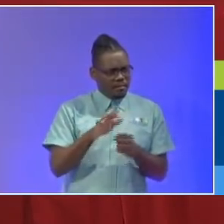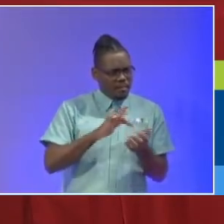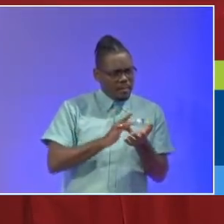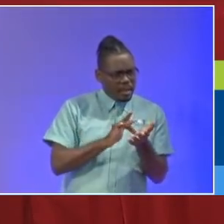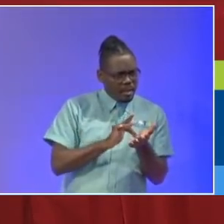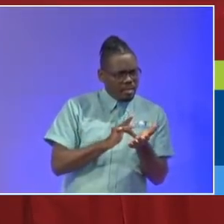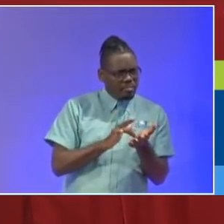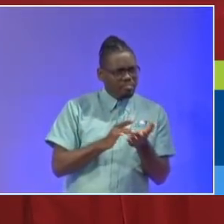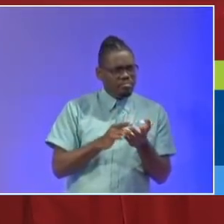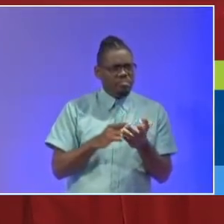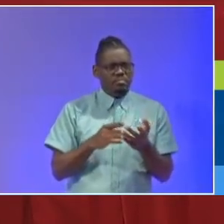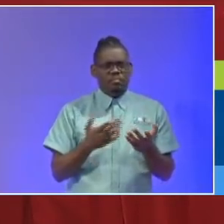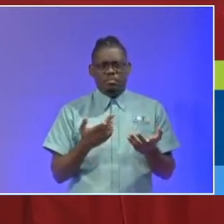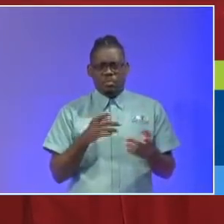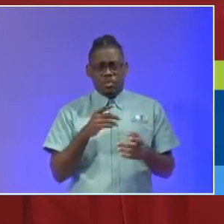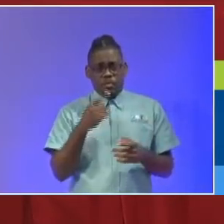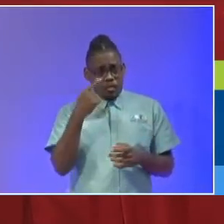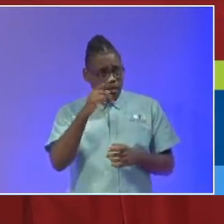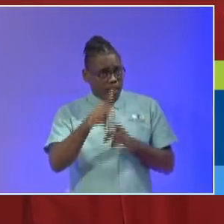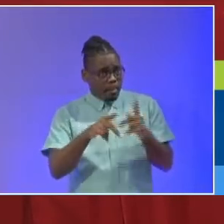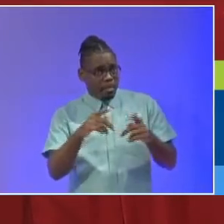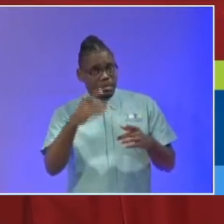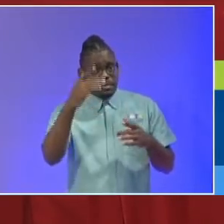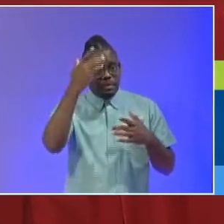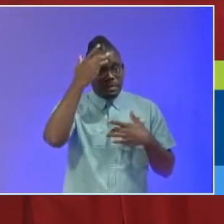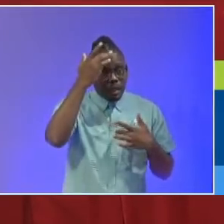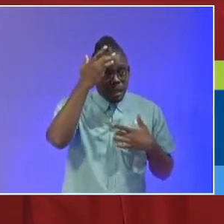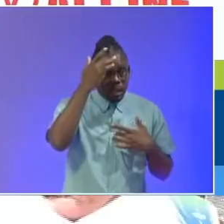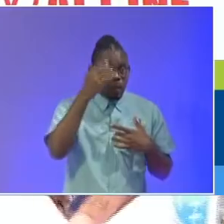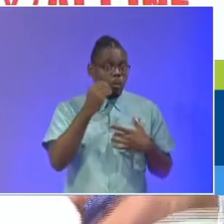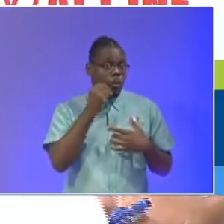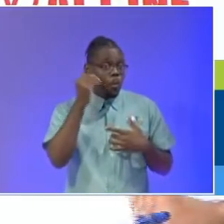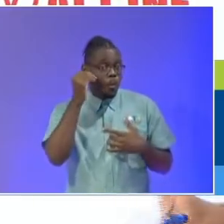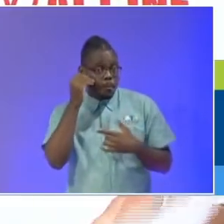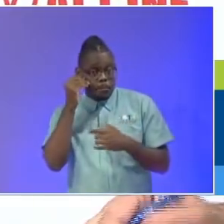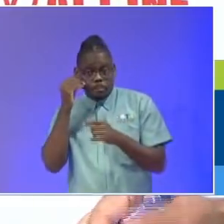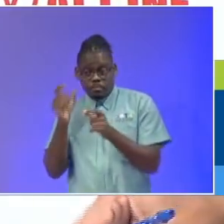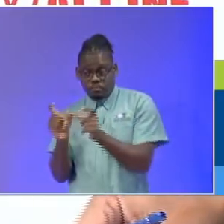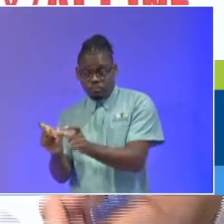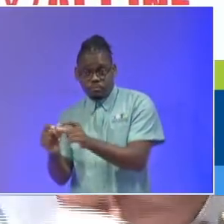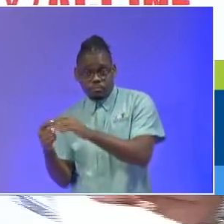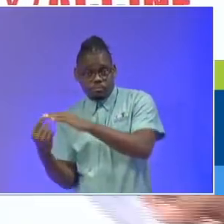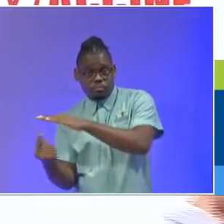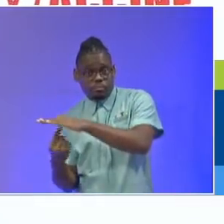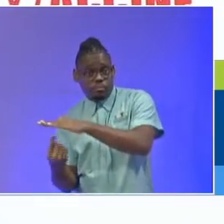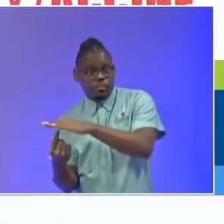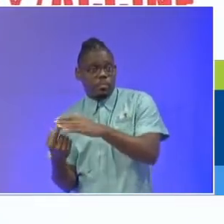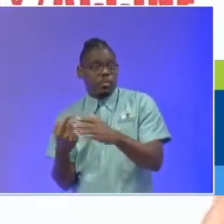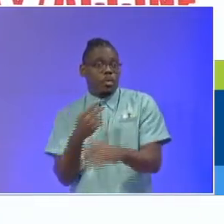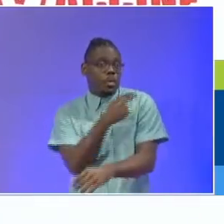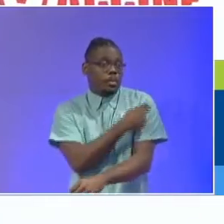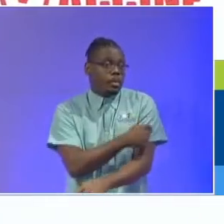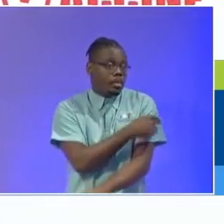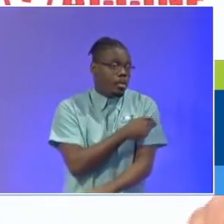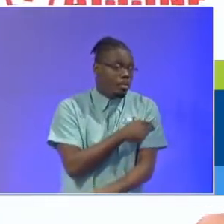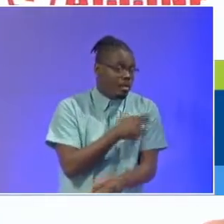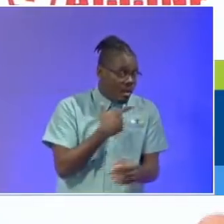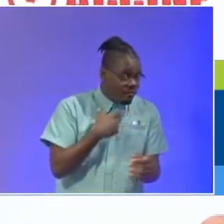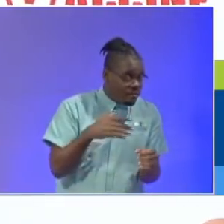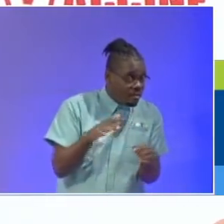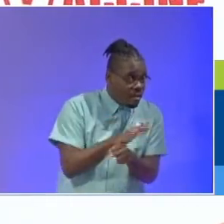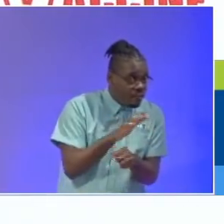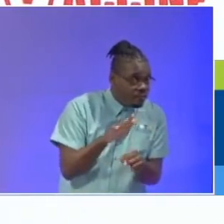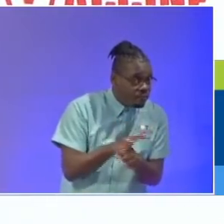at home and in hospitals? Thank you. Thank you. So I could speak to the public sector. I can't speak to